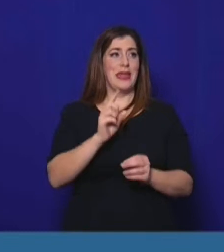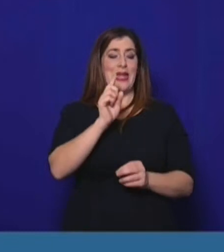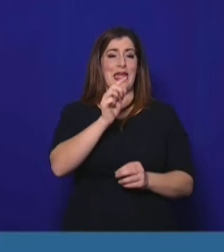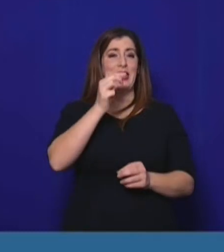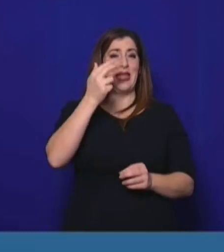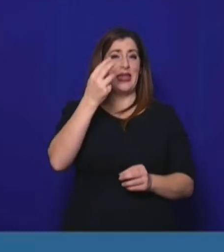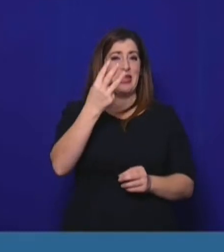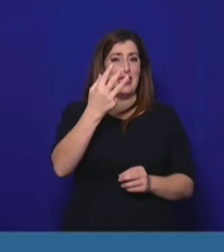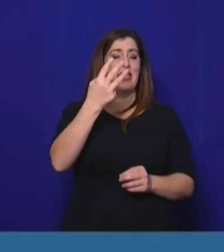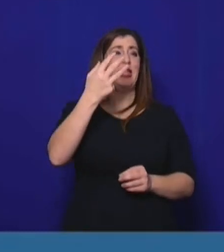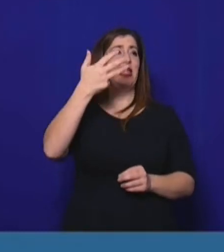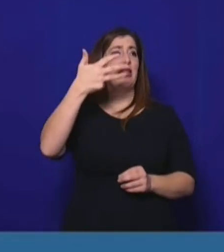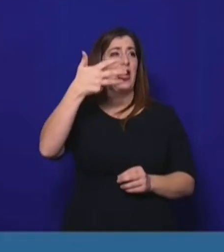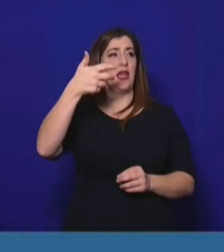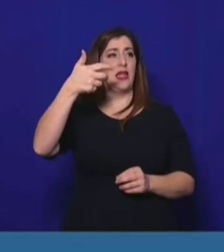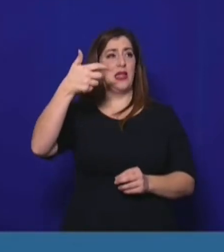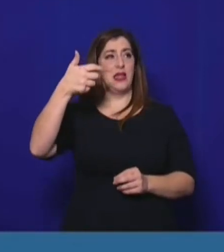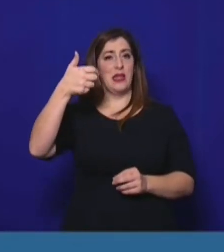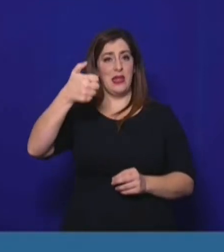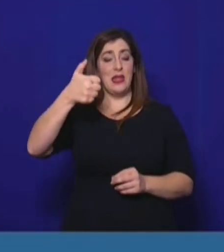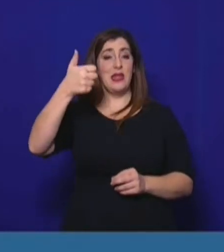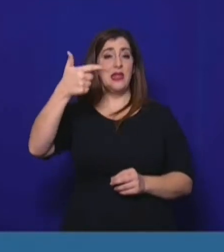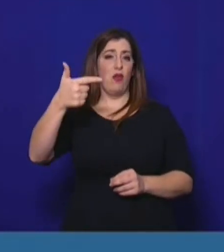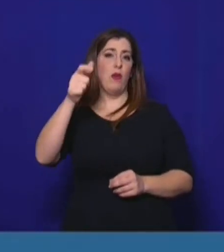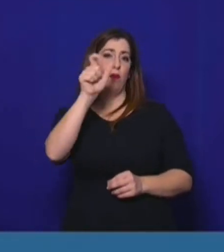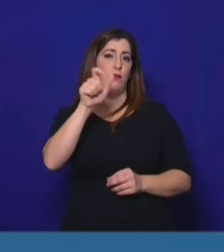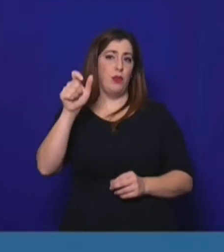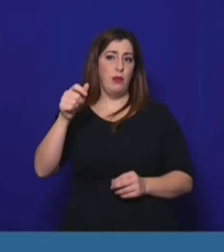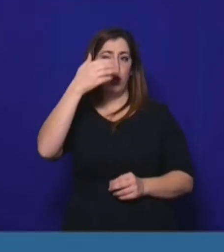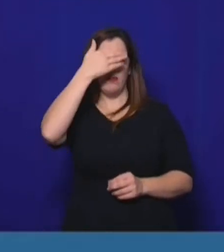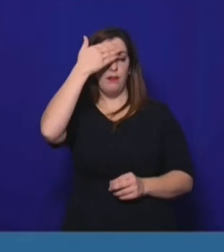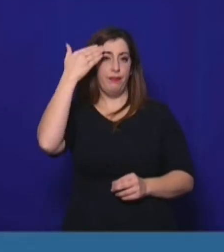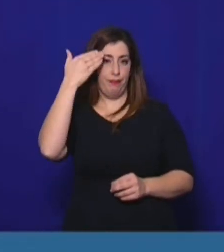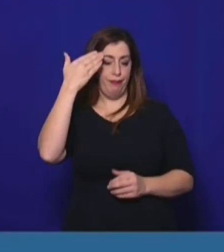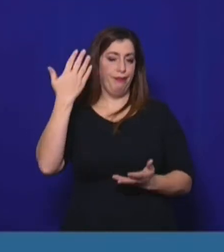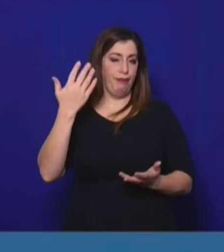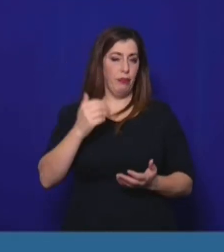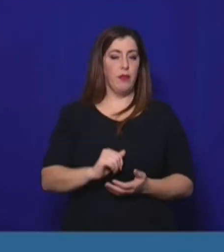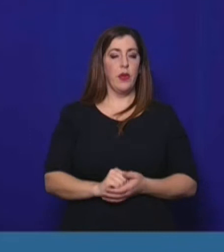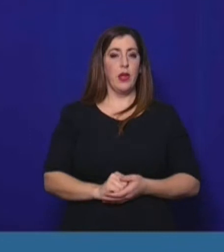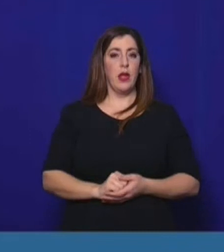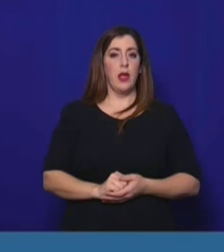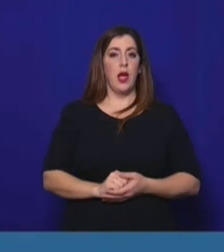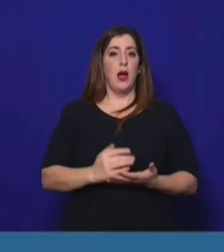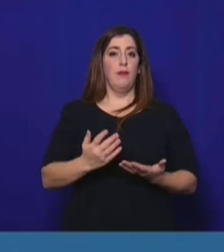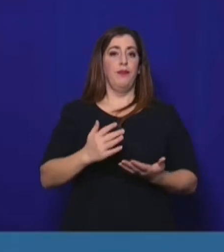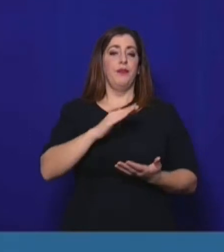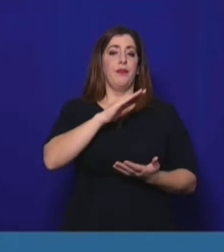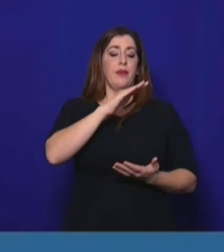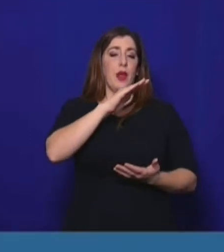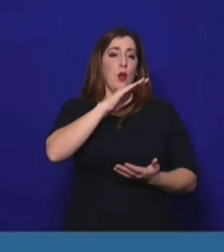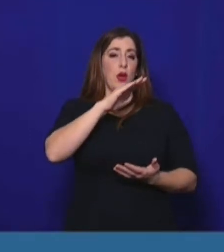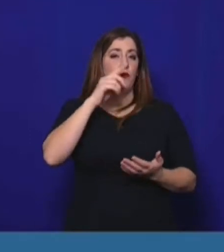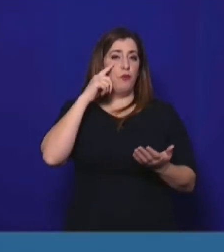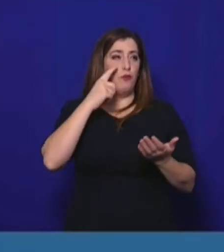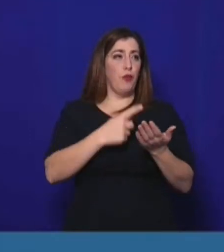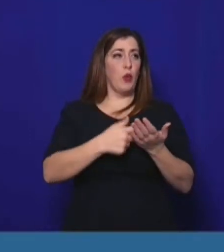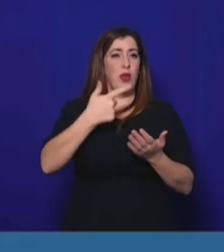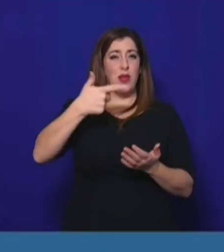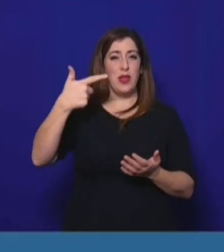13,967. We had 77 persons who have recovered, so the total number of recovered persons is